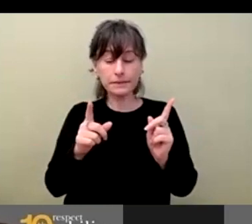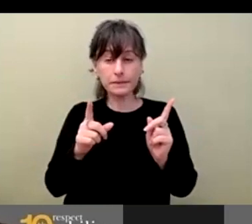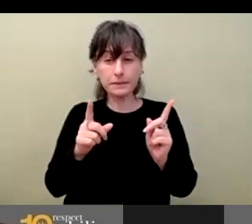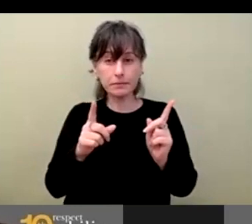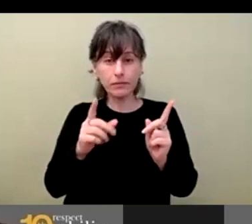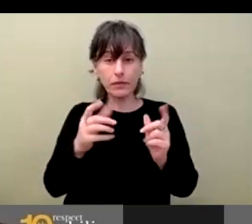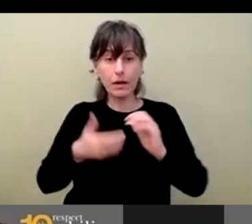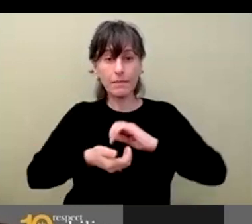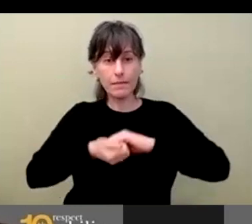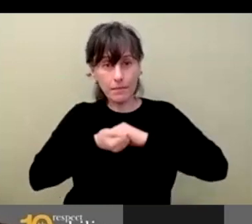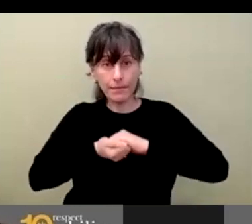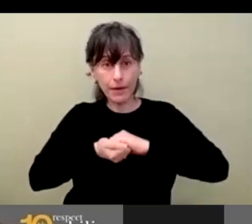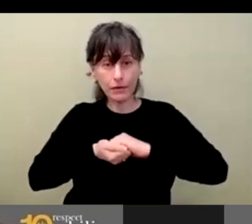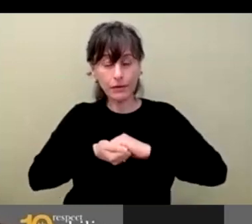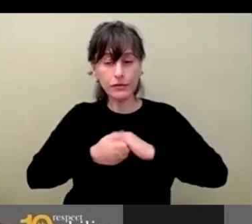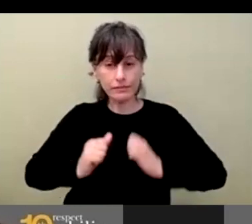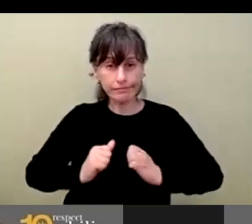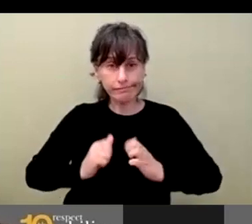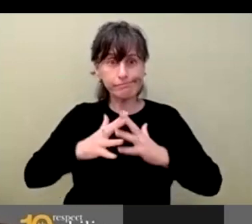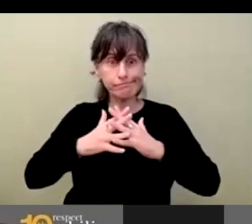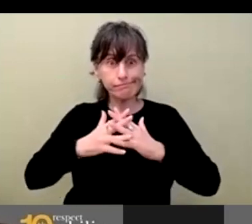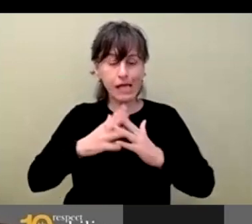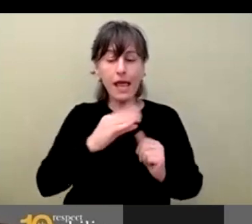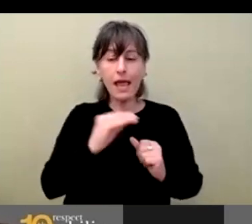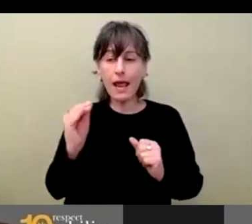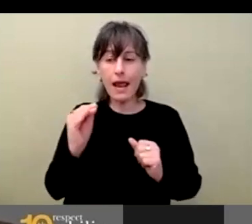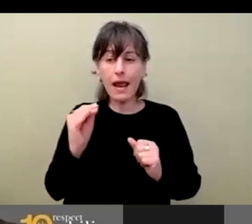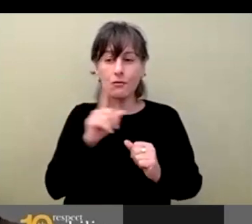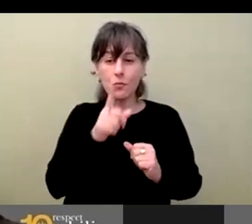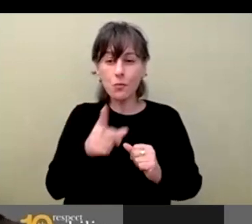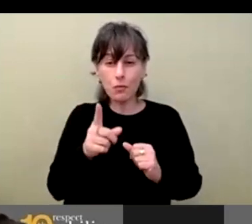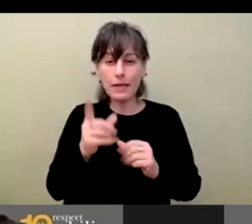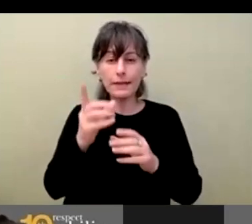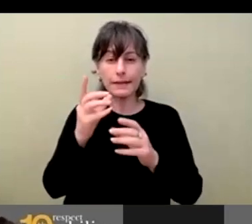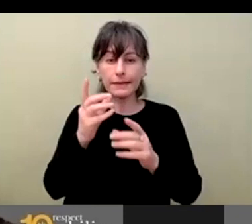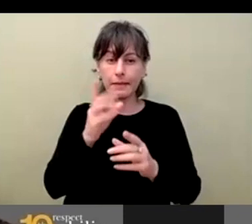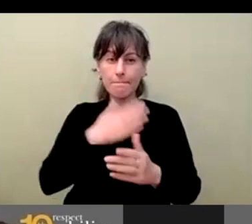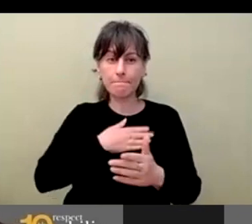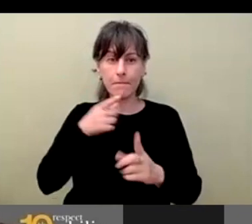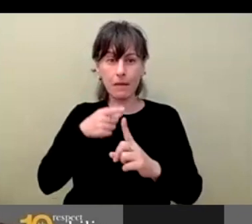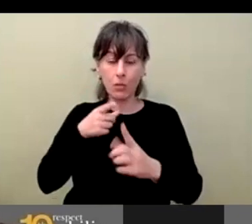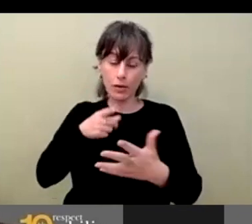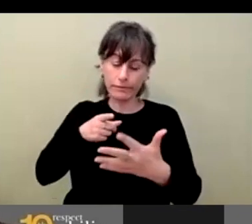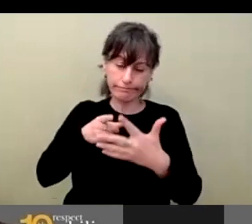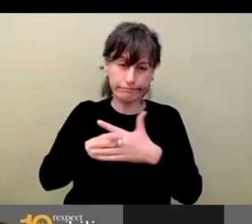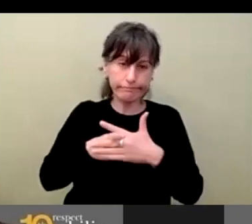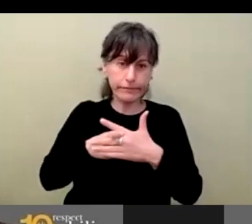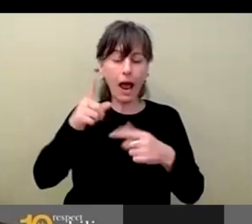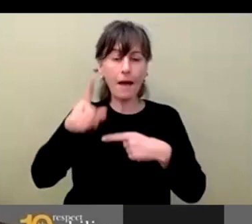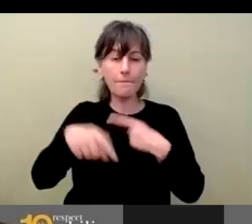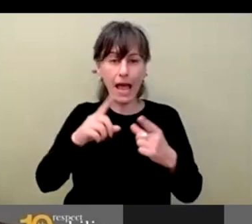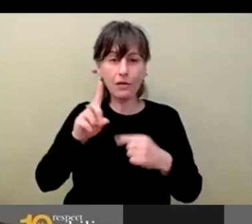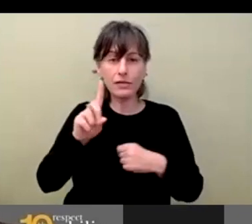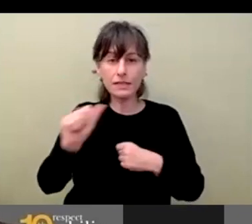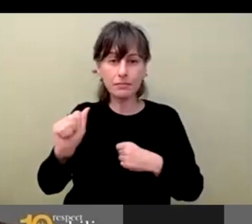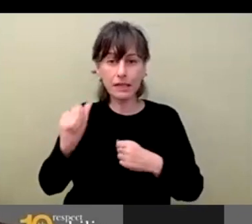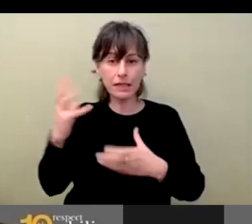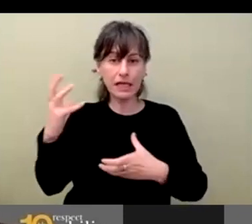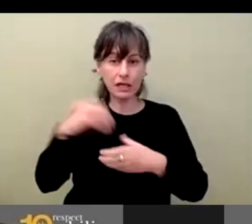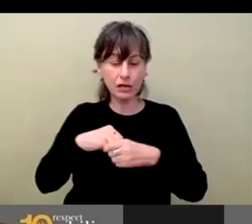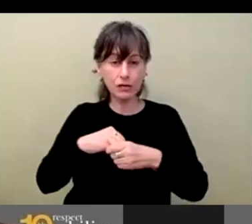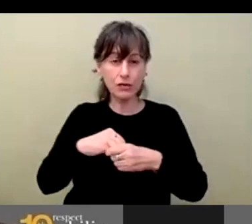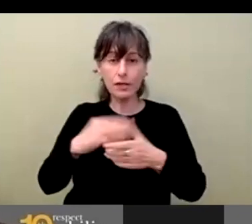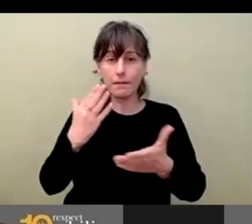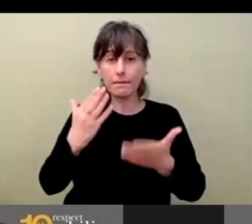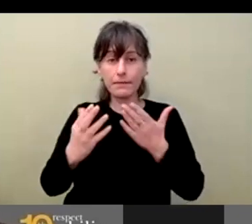partnership building, and then you know, really getting my point across about disability inclusion, even if it's not in a